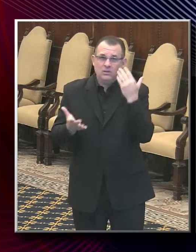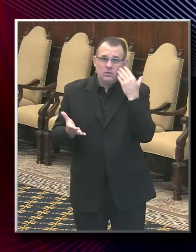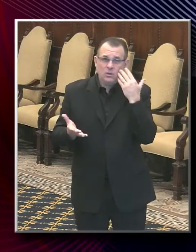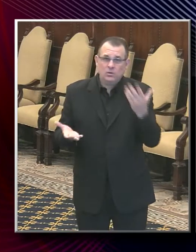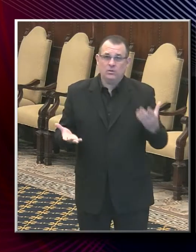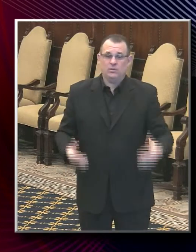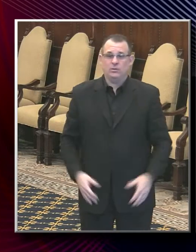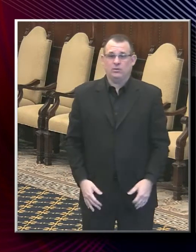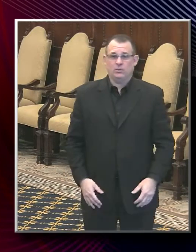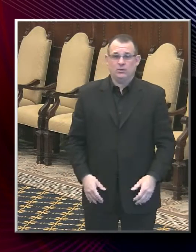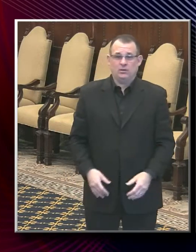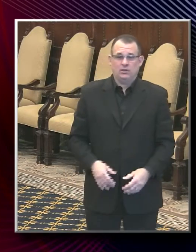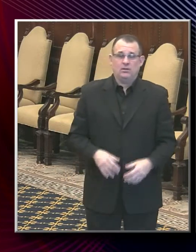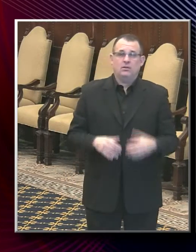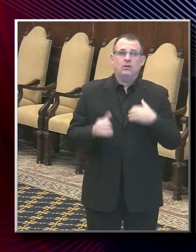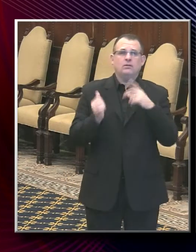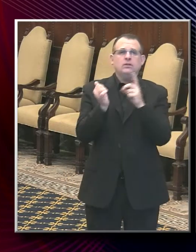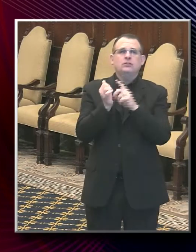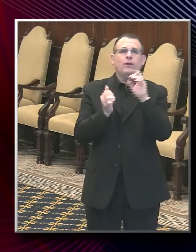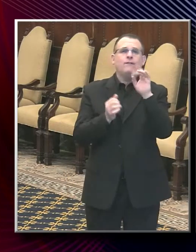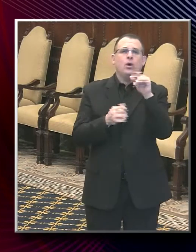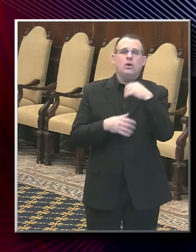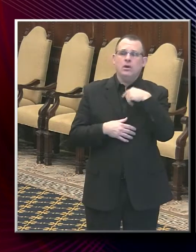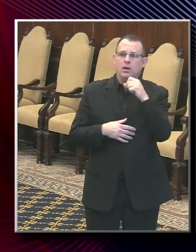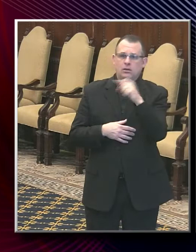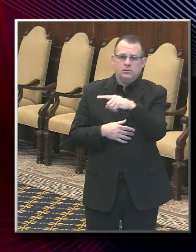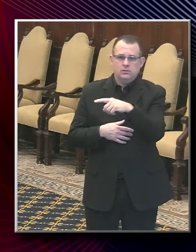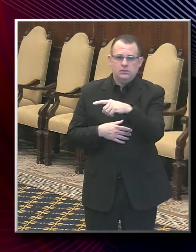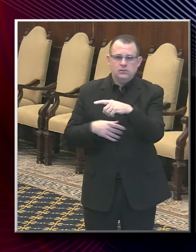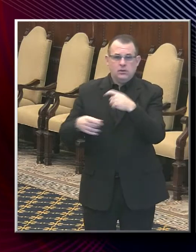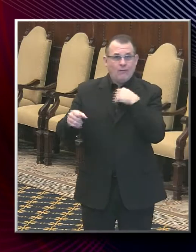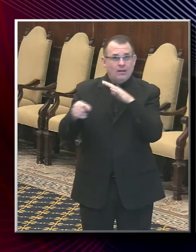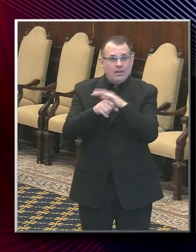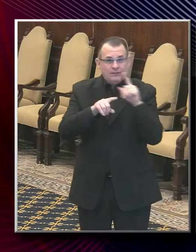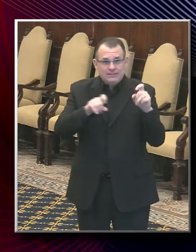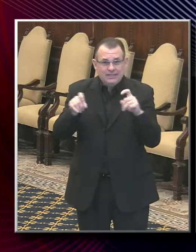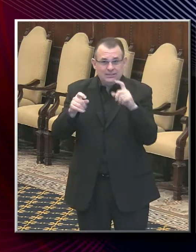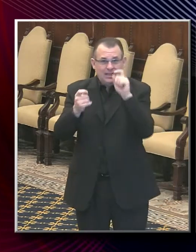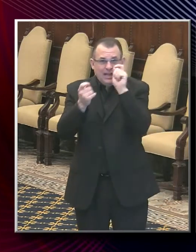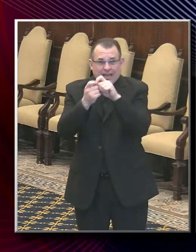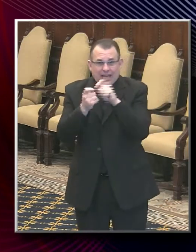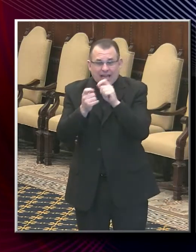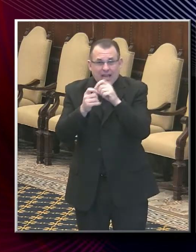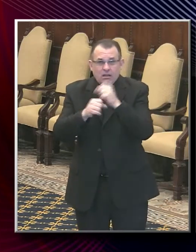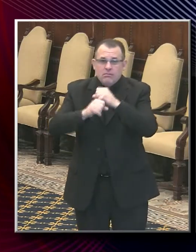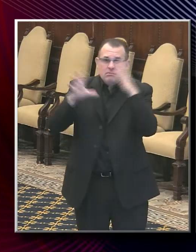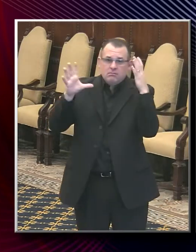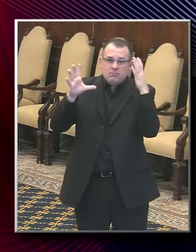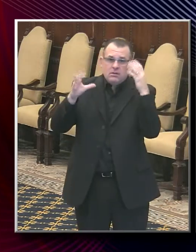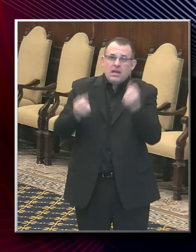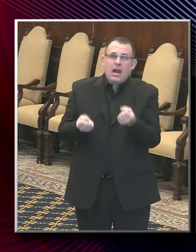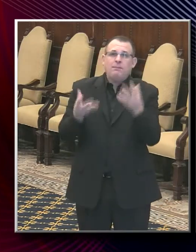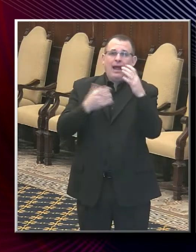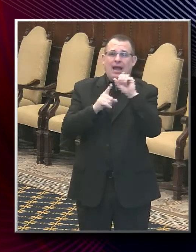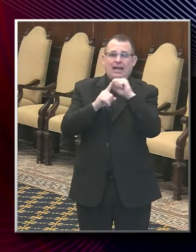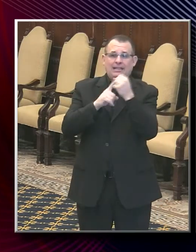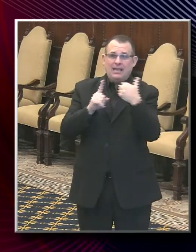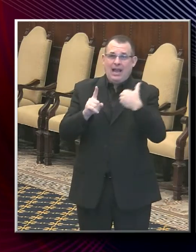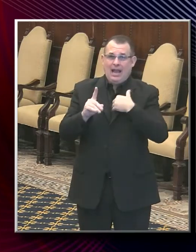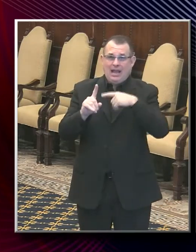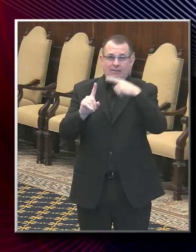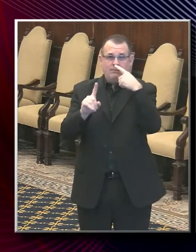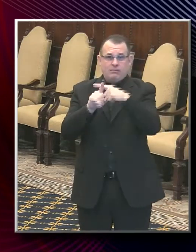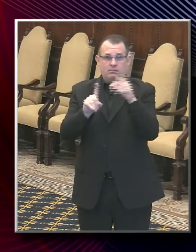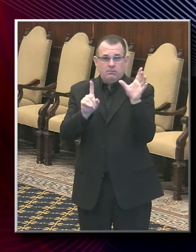Farley. Dr. Farley, do you have enough testing to get an accurate picture of the true number of cases and if that number is dropping?